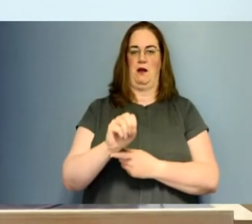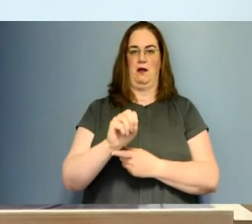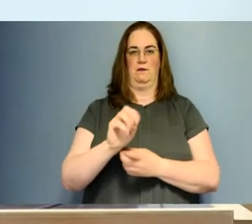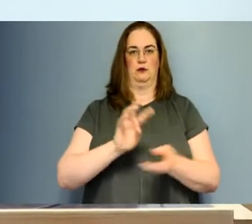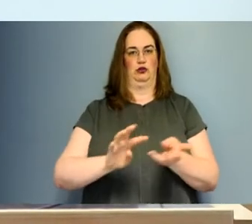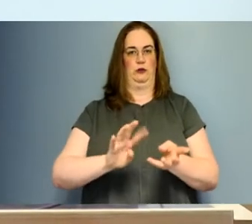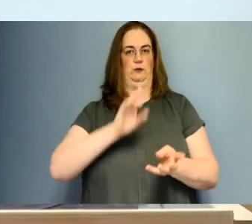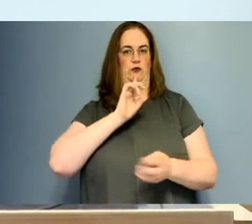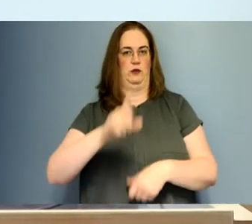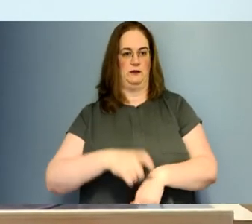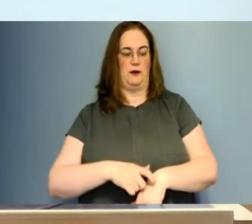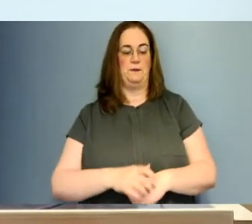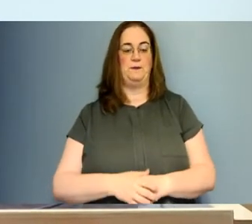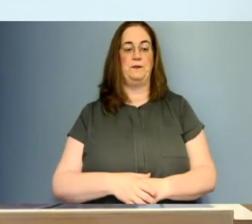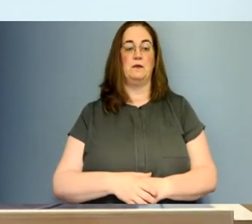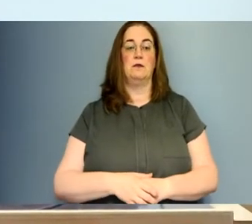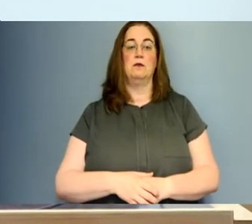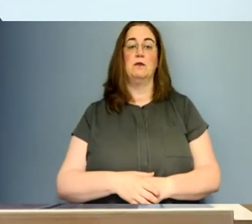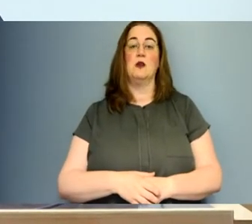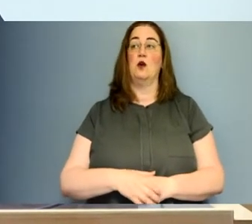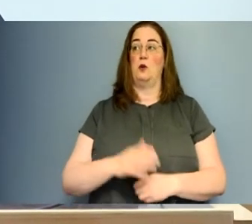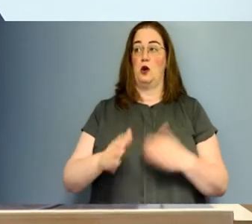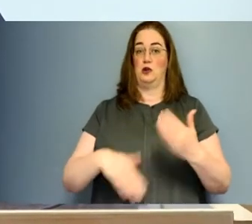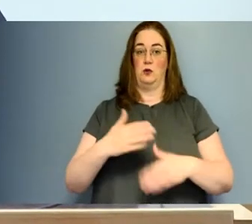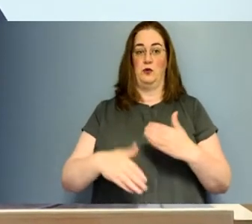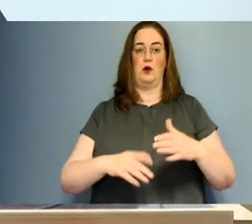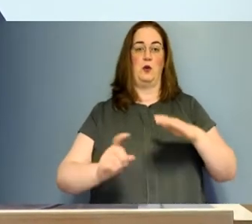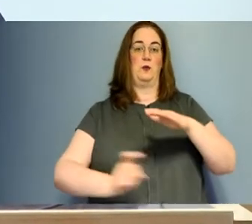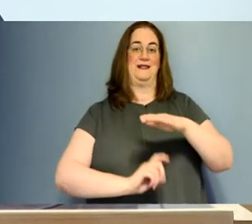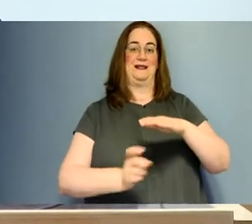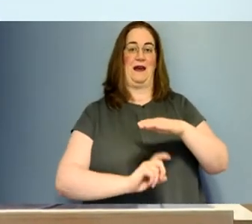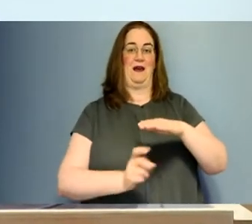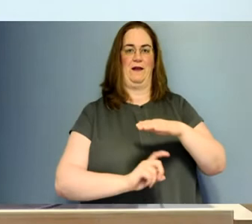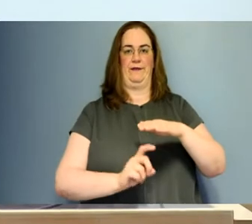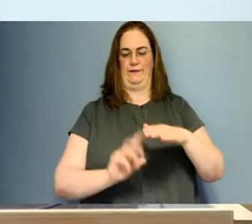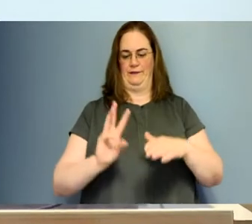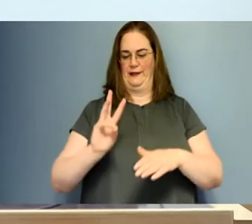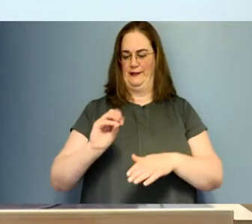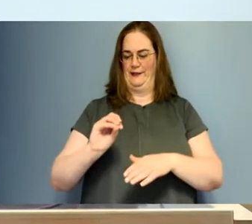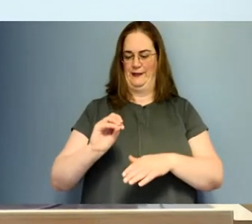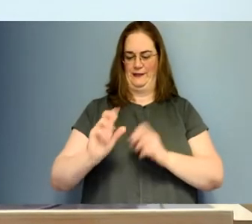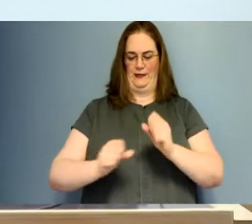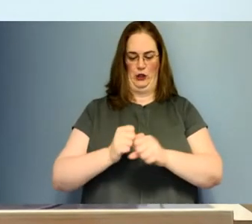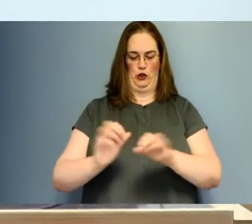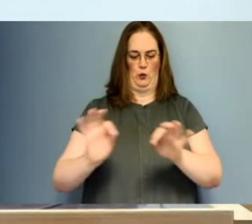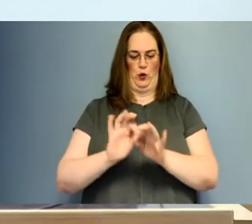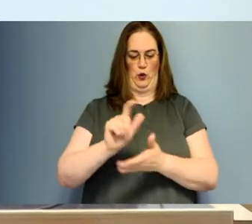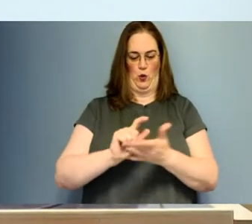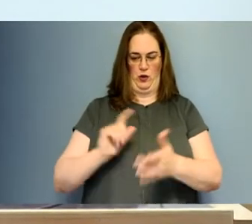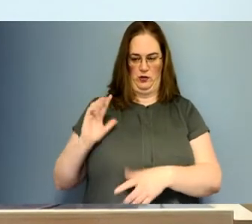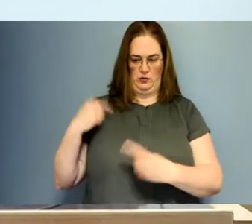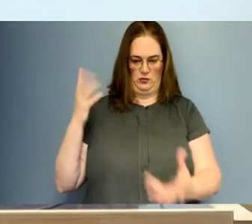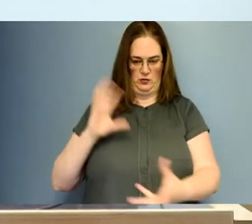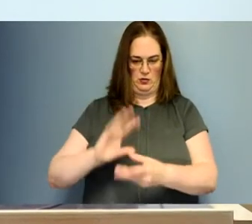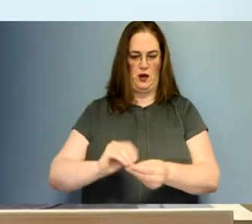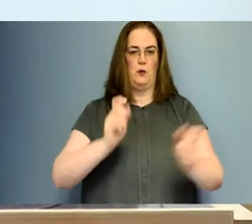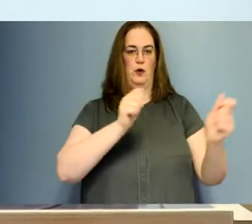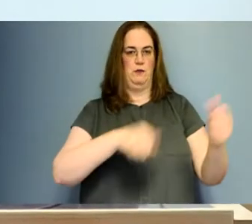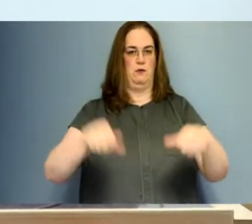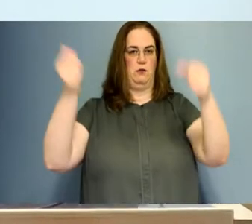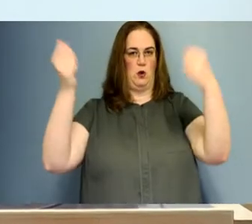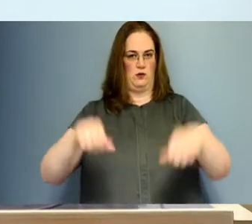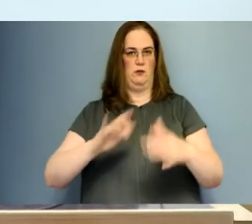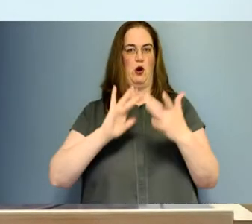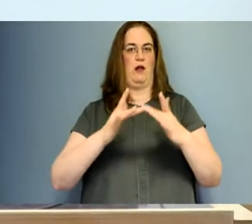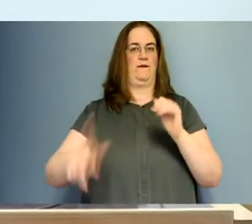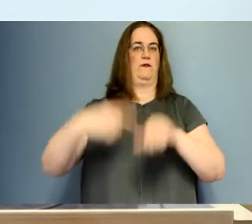time. We also went through and we scanned the 60 some years of ordinances, posted them online for the first time so folks would